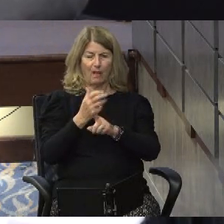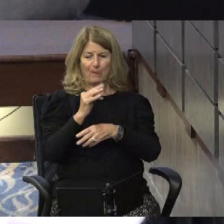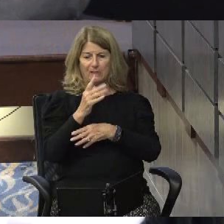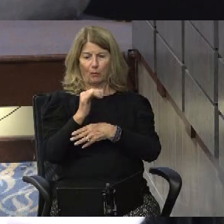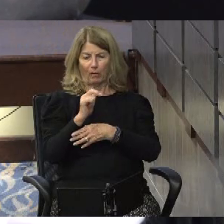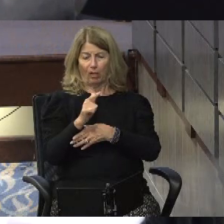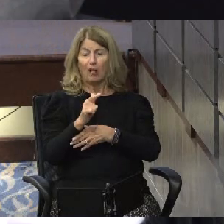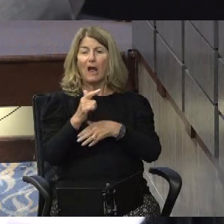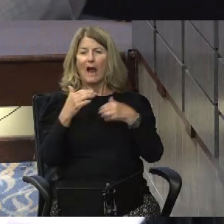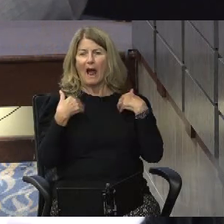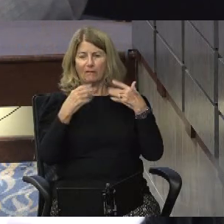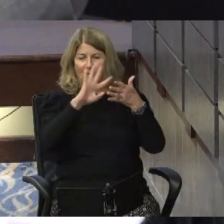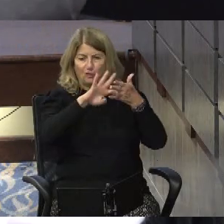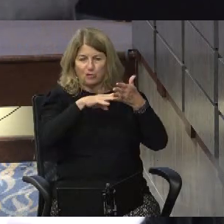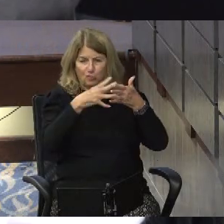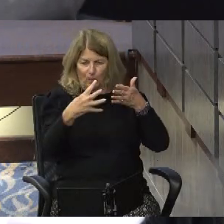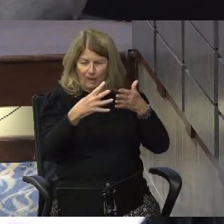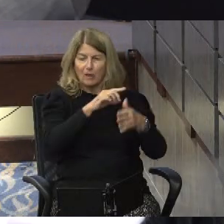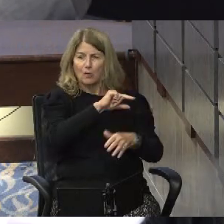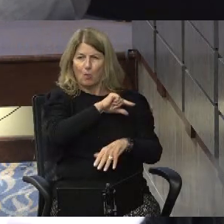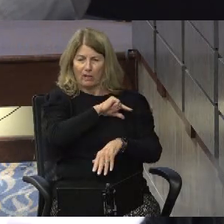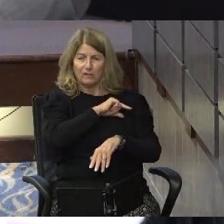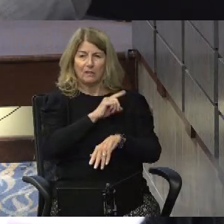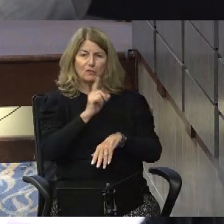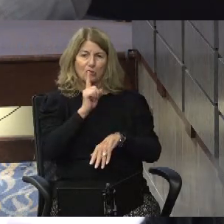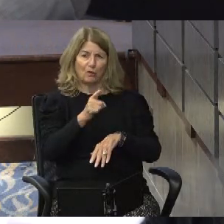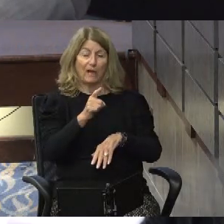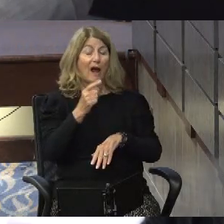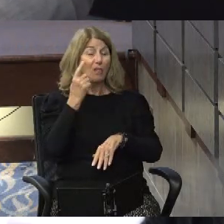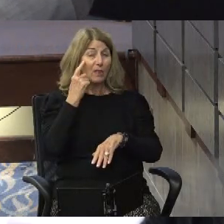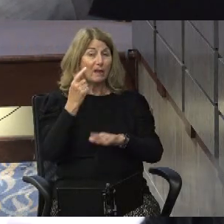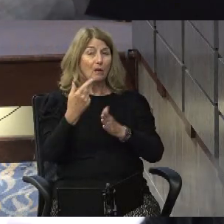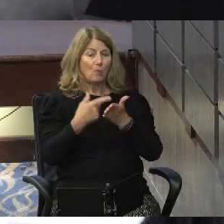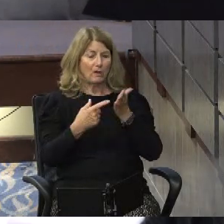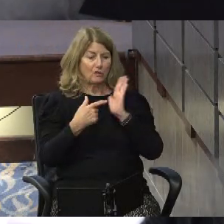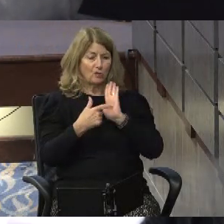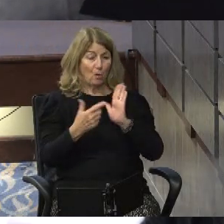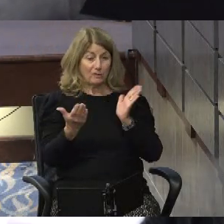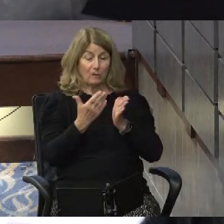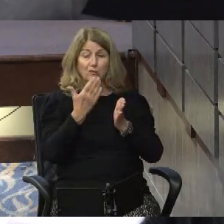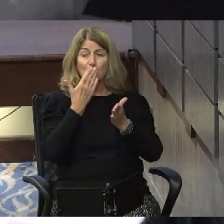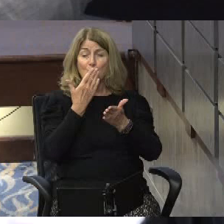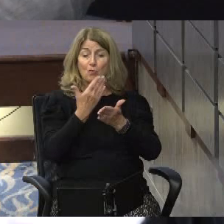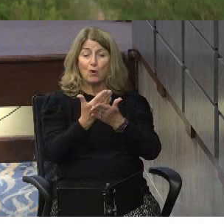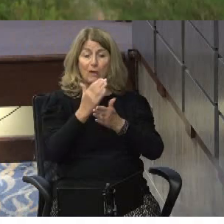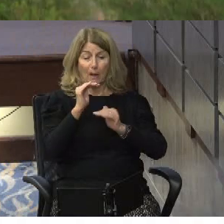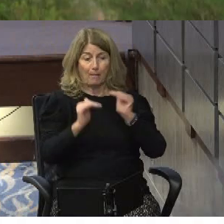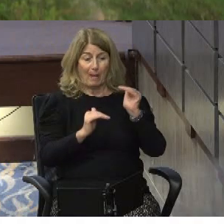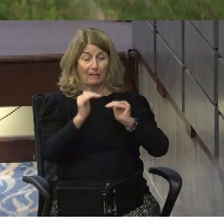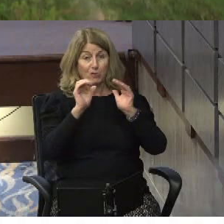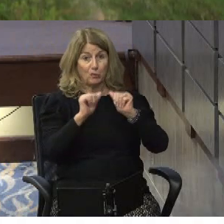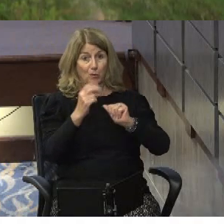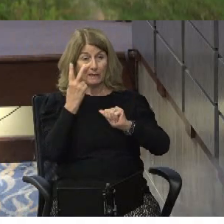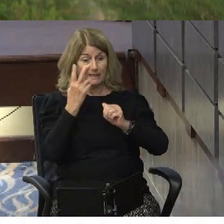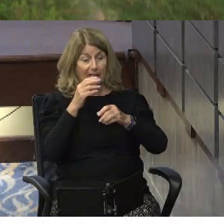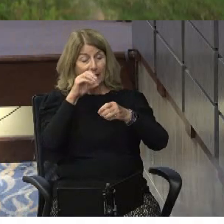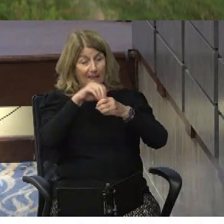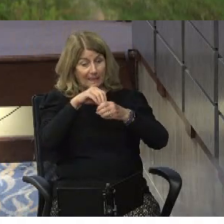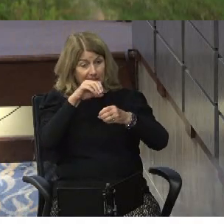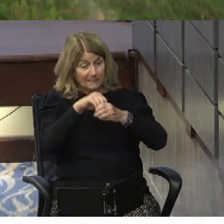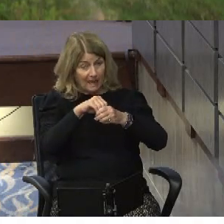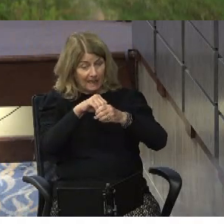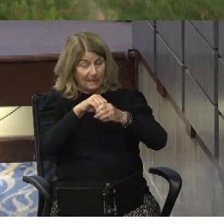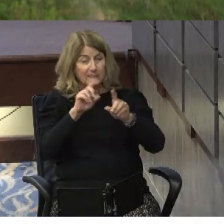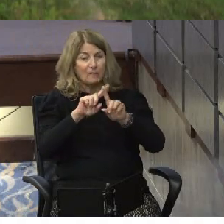has a screening quality, certainly, and I think what's reflected here is really kind of a good balance between you can see inside of it in certain